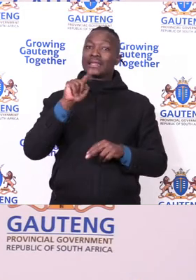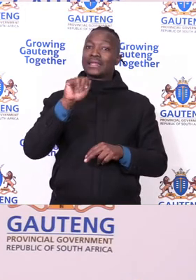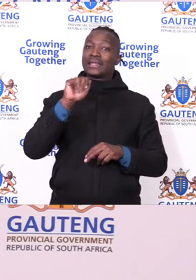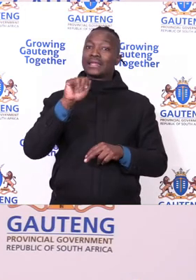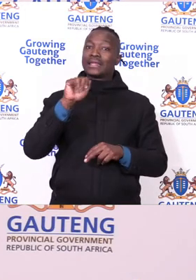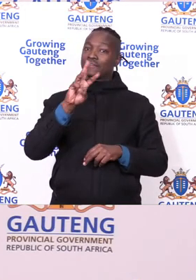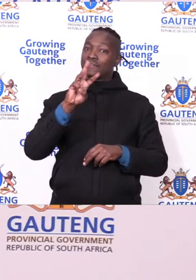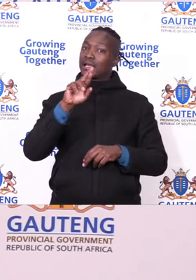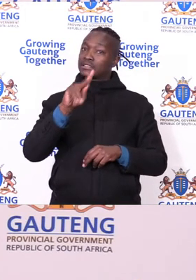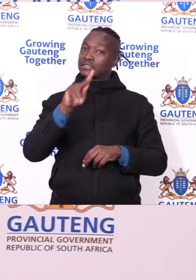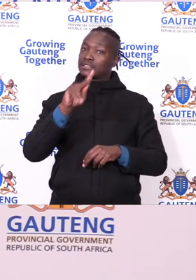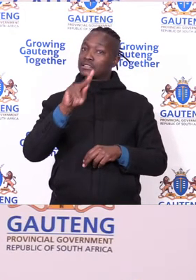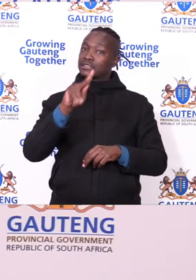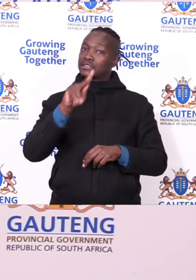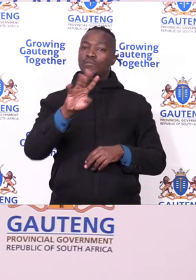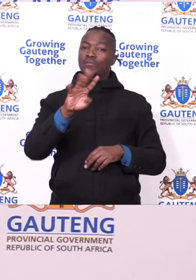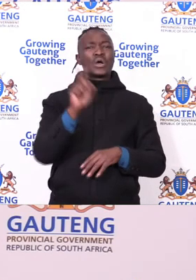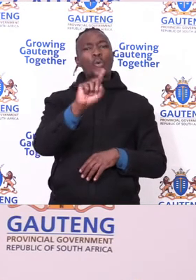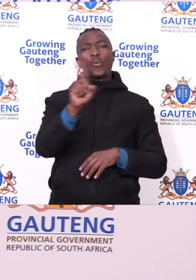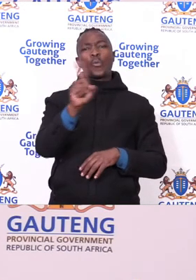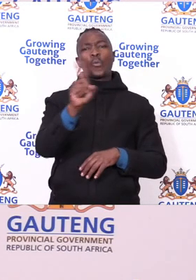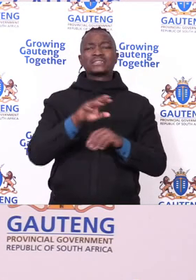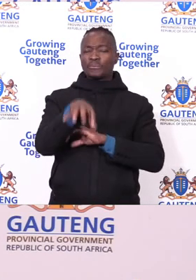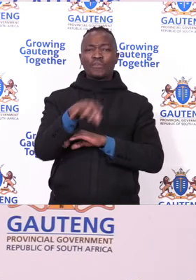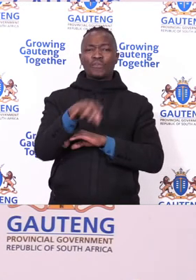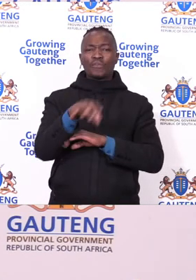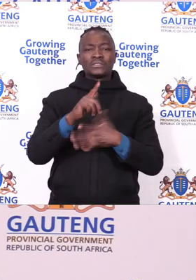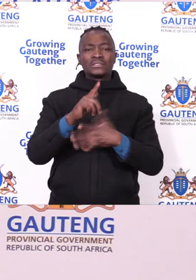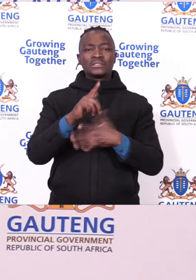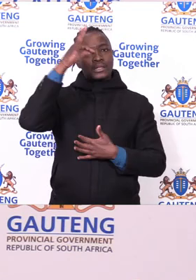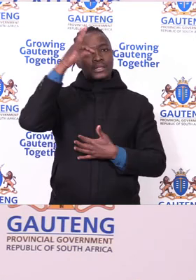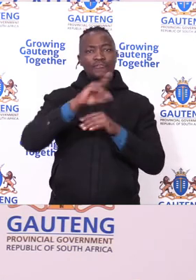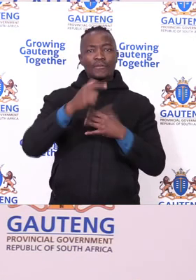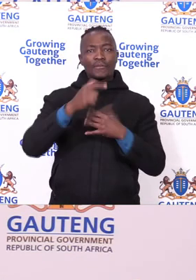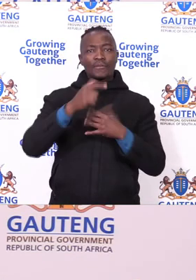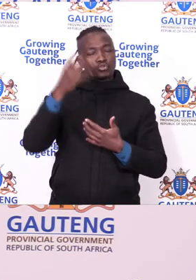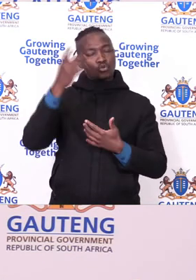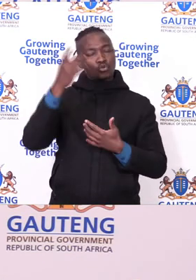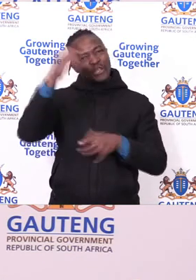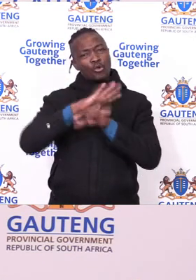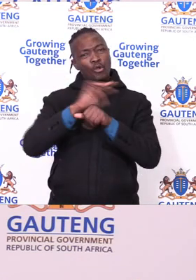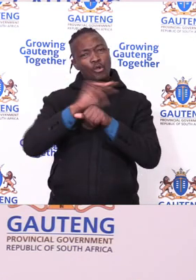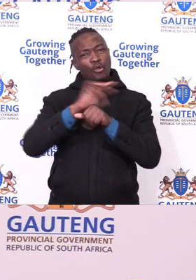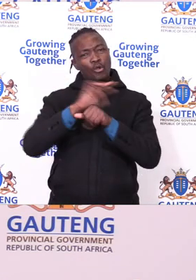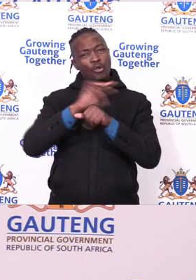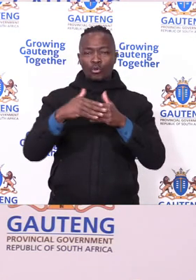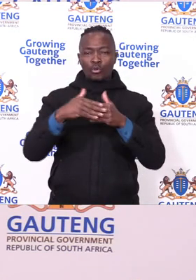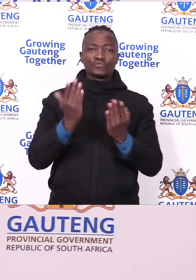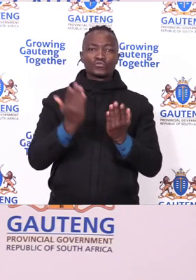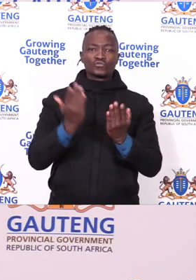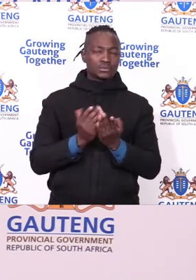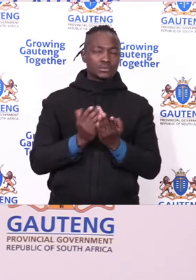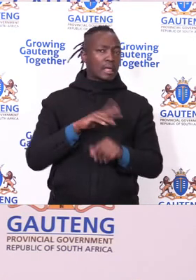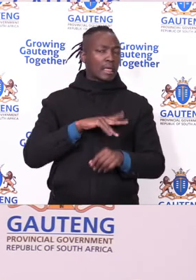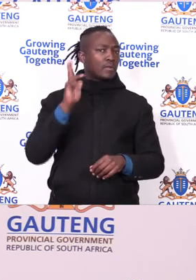Network 24. What is the provincial government's opinion on the closing of schools? There are allegations that